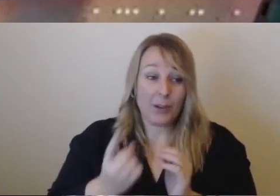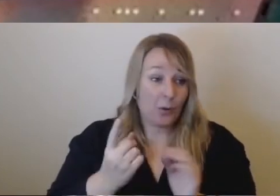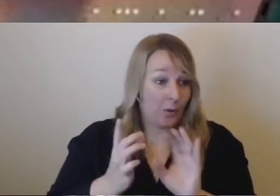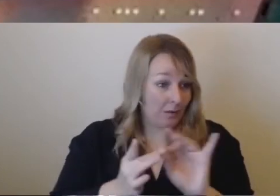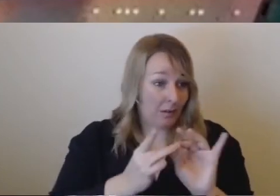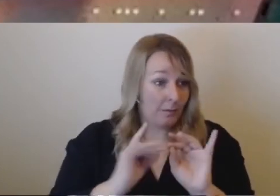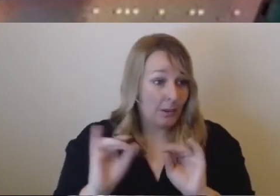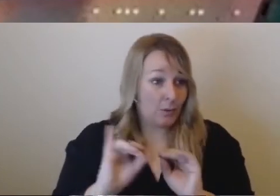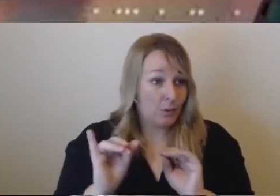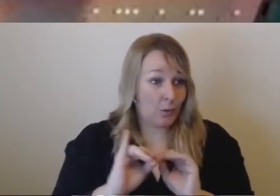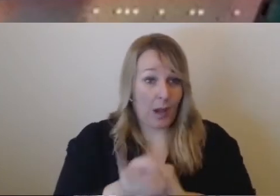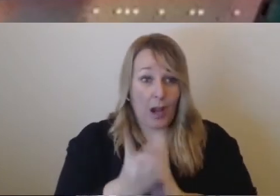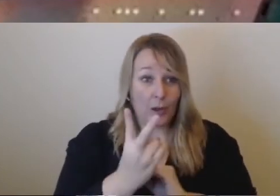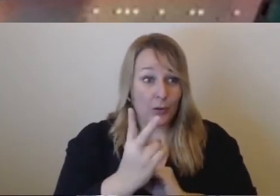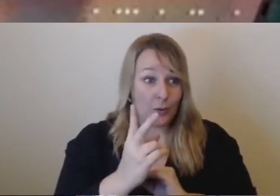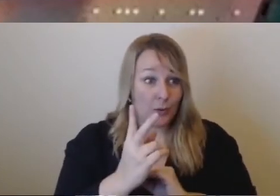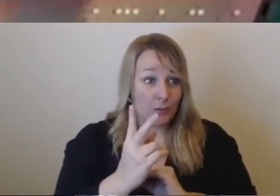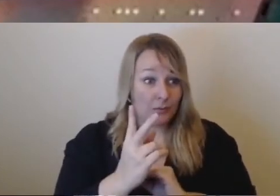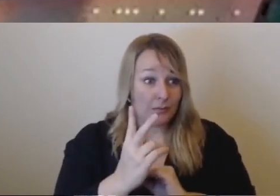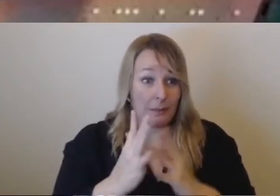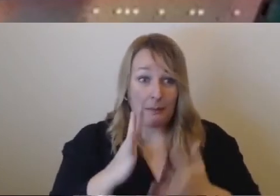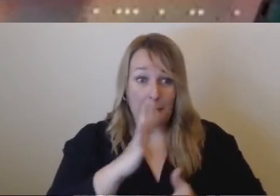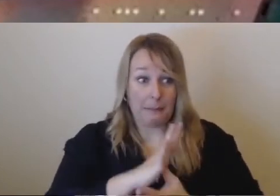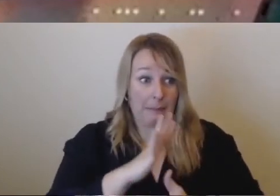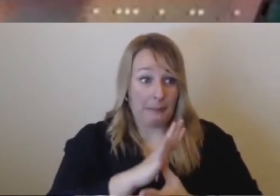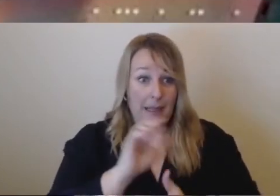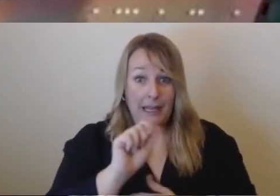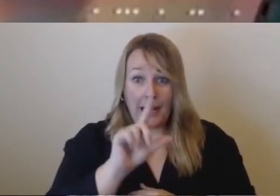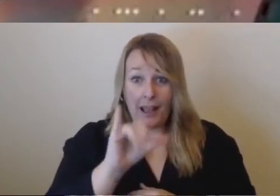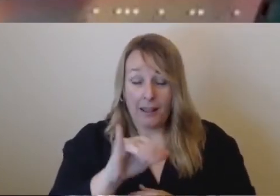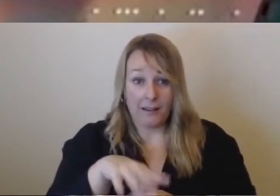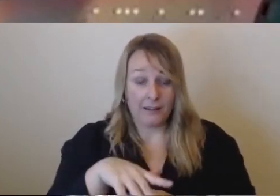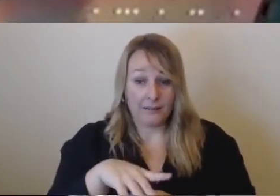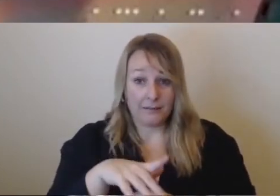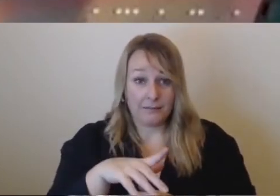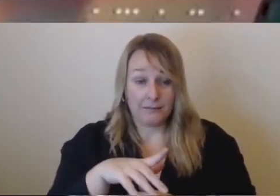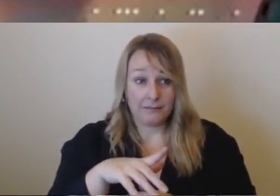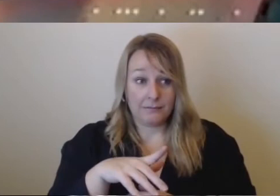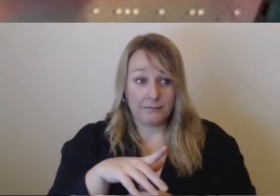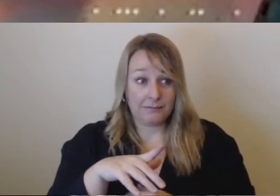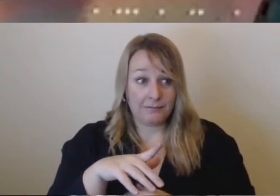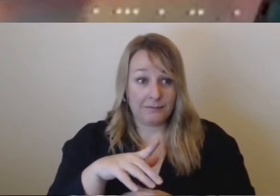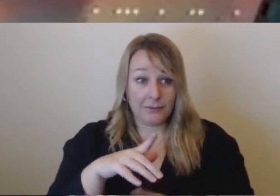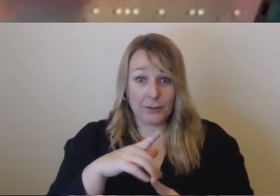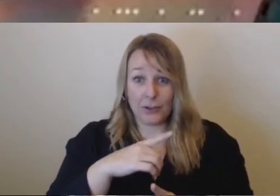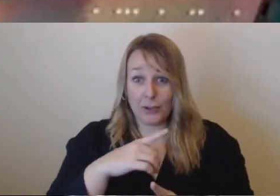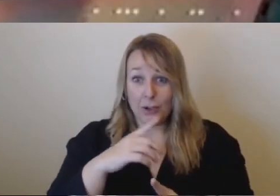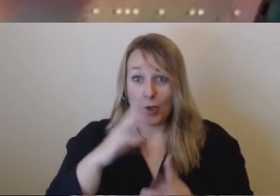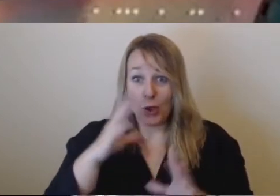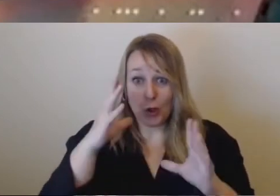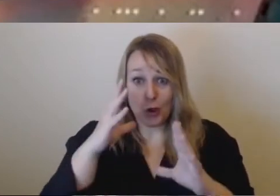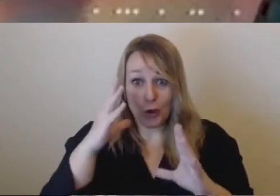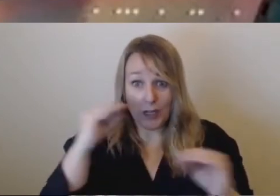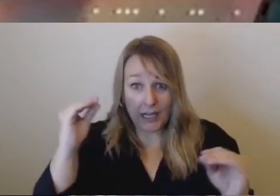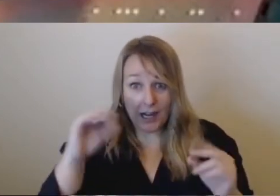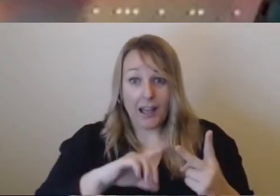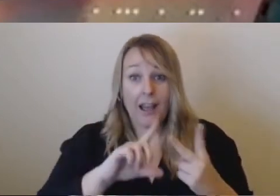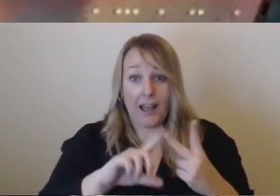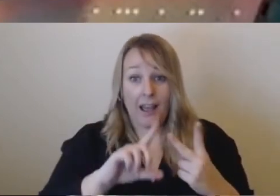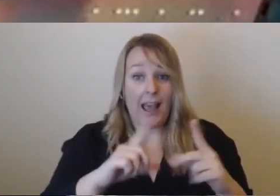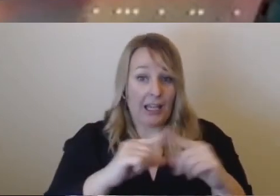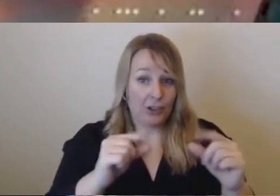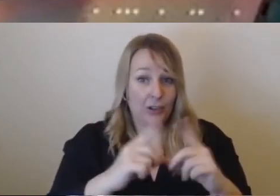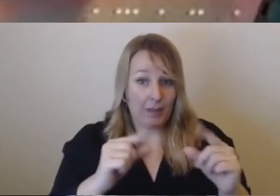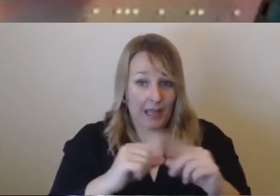two principal allies in the region, Japan and South Korea, their relations have not been good lately. They've never been good, but they've been worse the